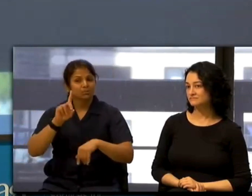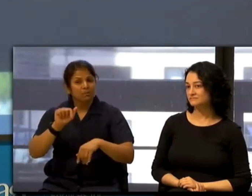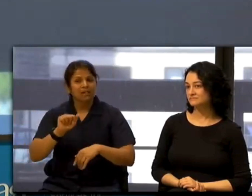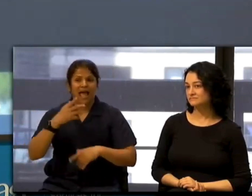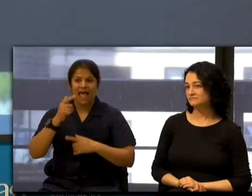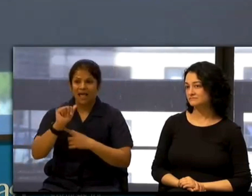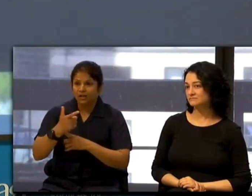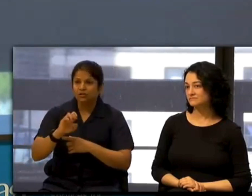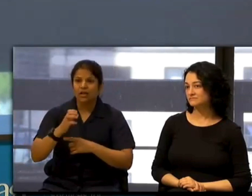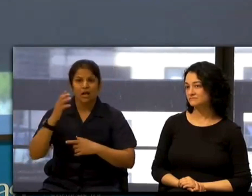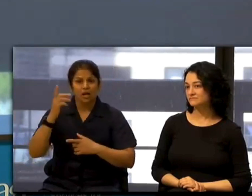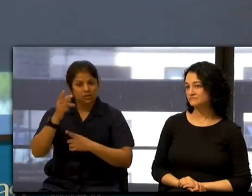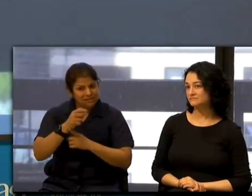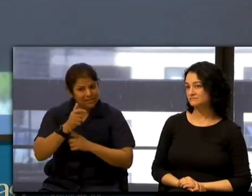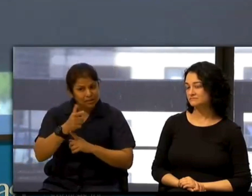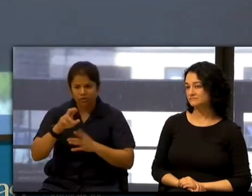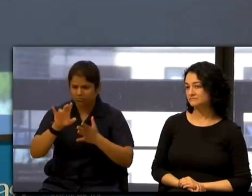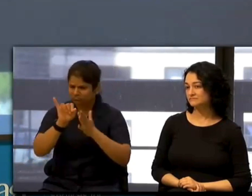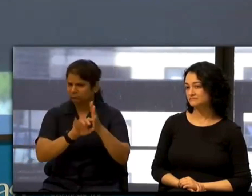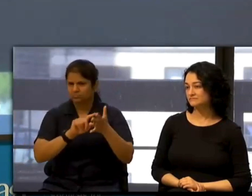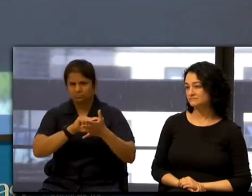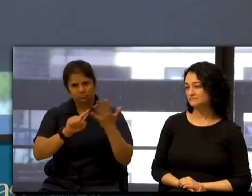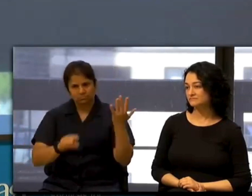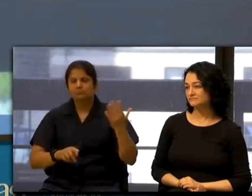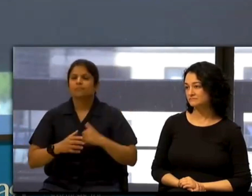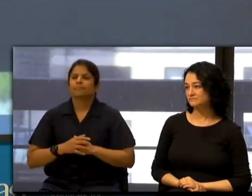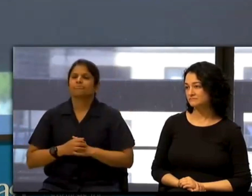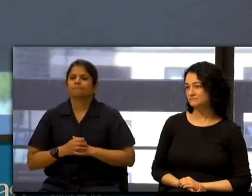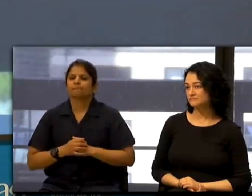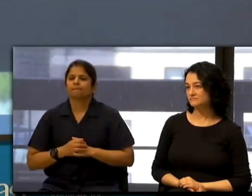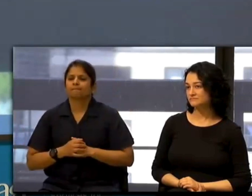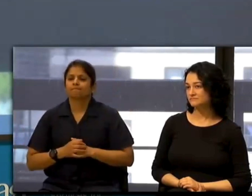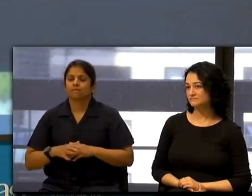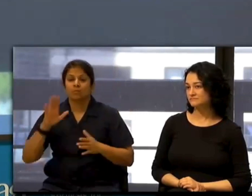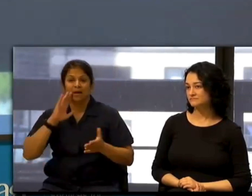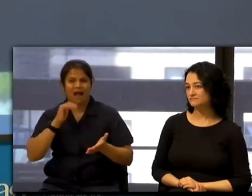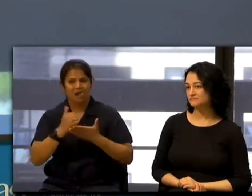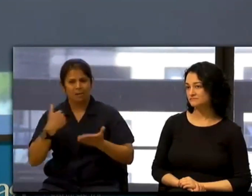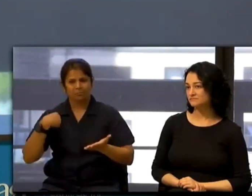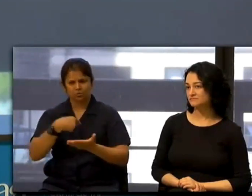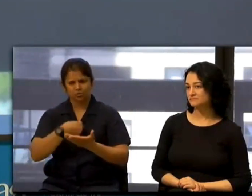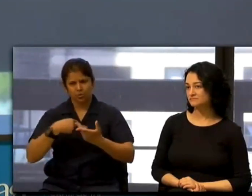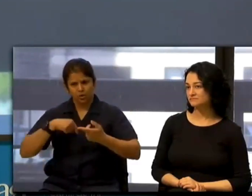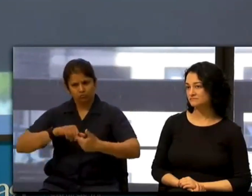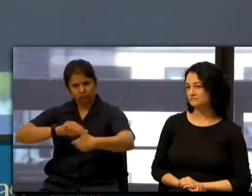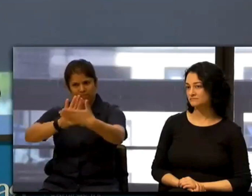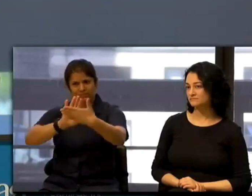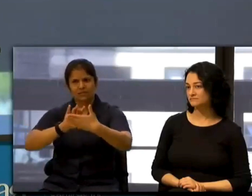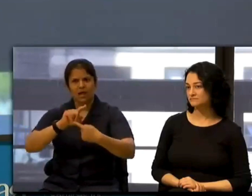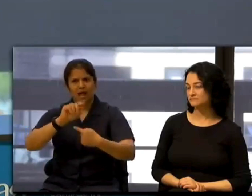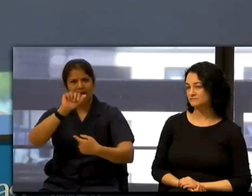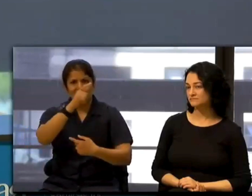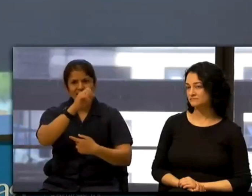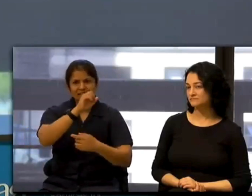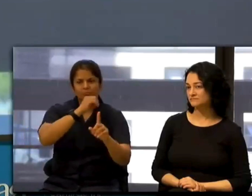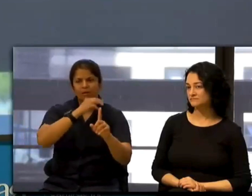These rules will help us take on the ageism and ableism rampant in the healthcare system.